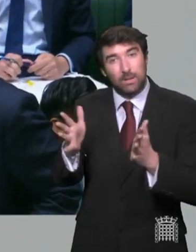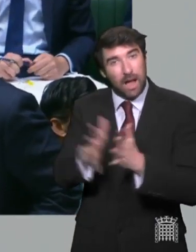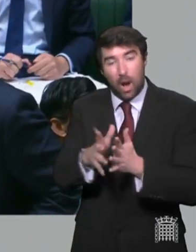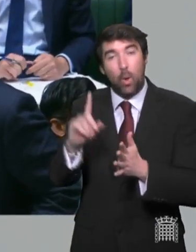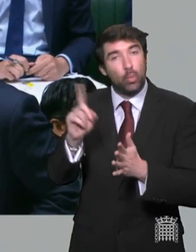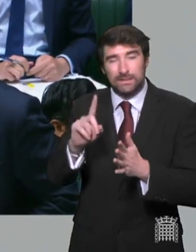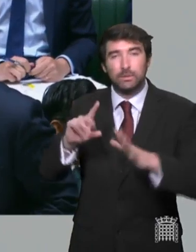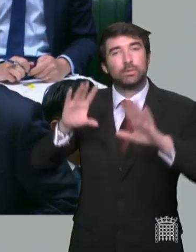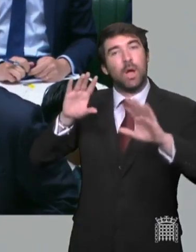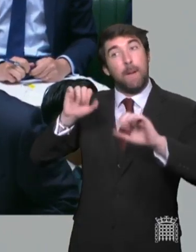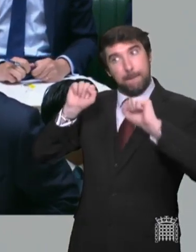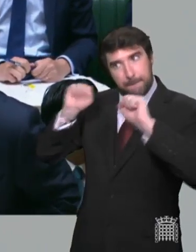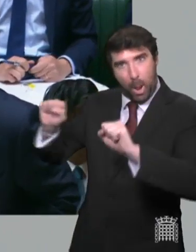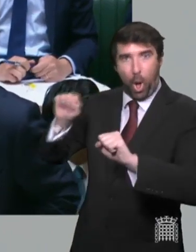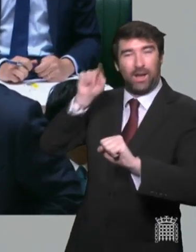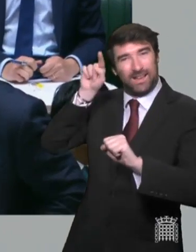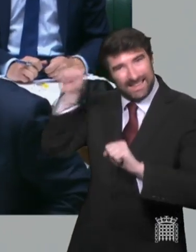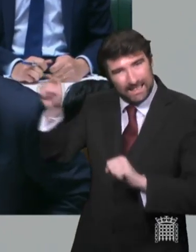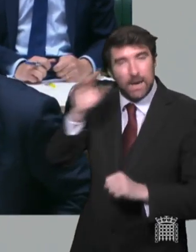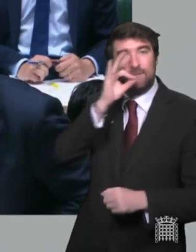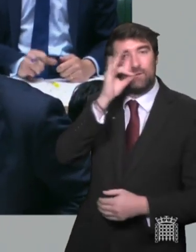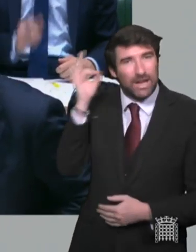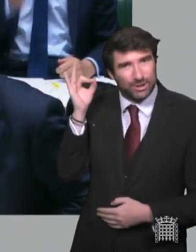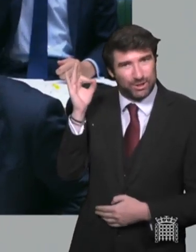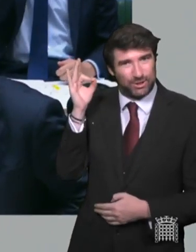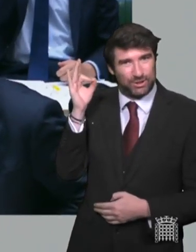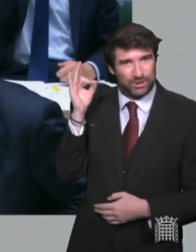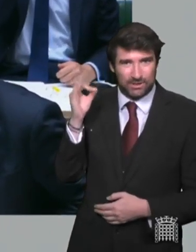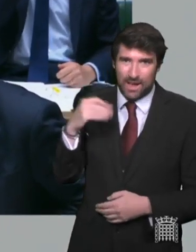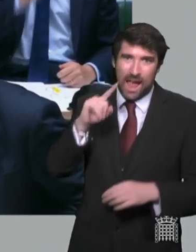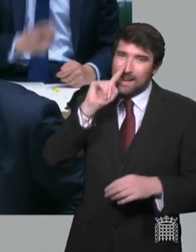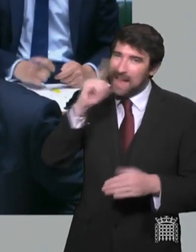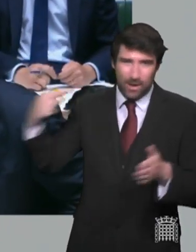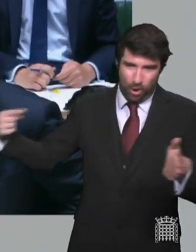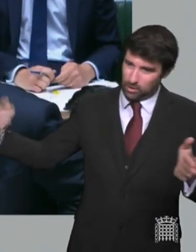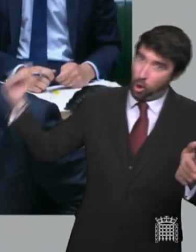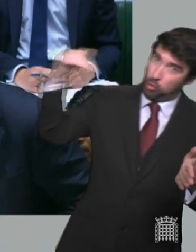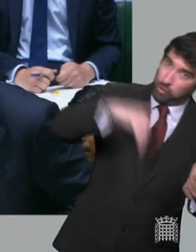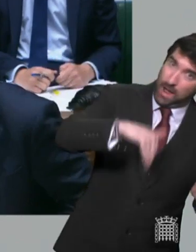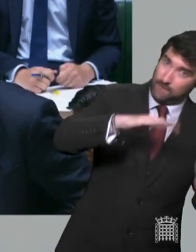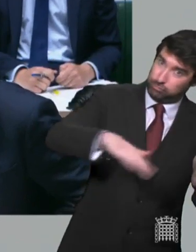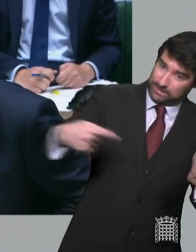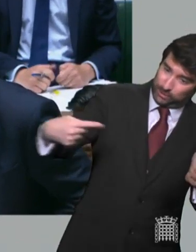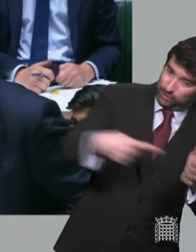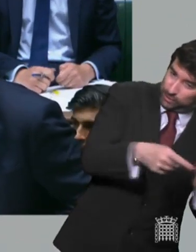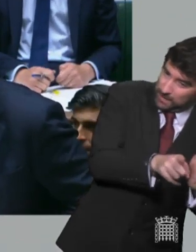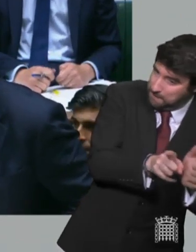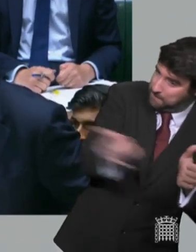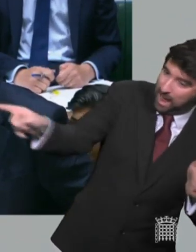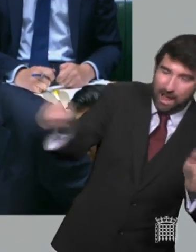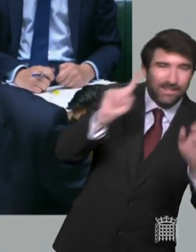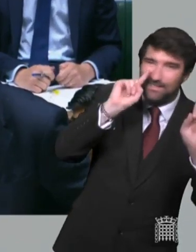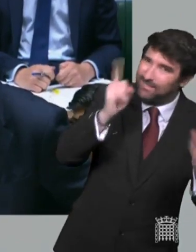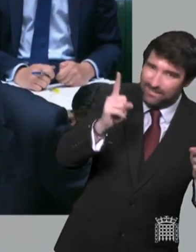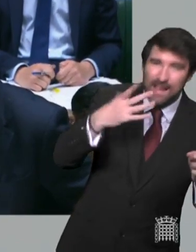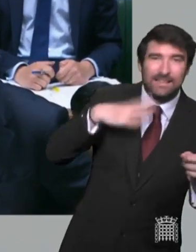French shores. We depend to a large extent on what the French are doing, but clearly, as time goes on and this problem continues, we are going to